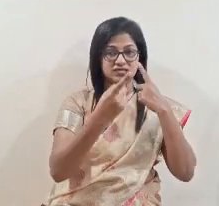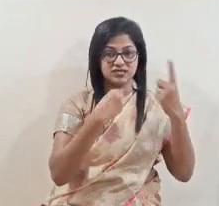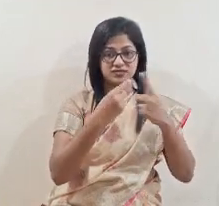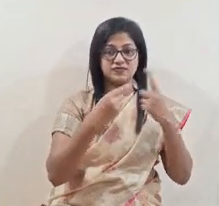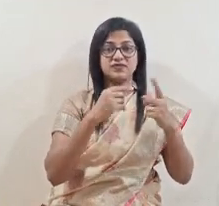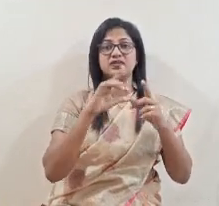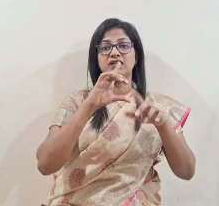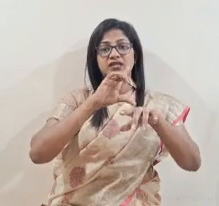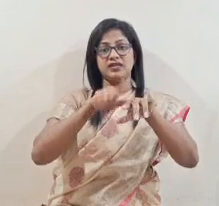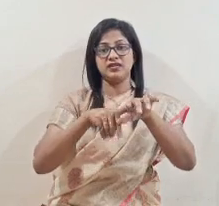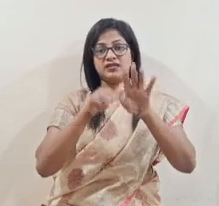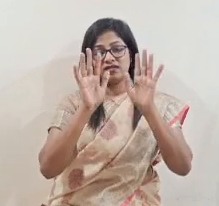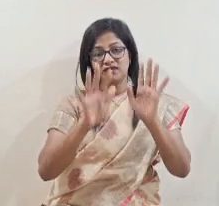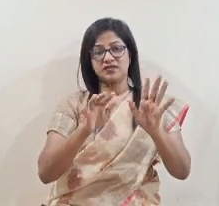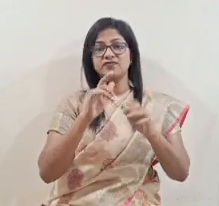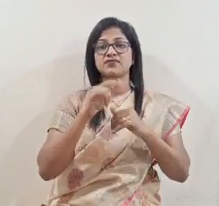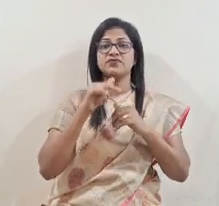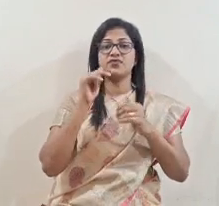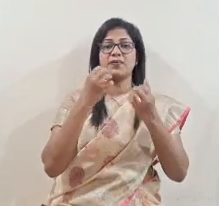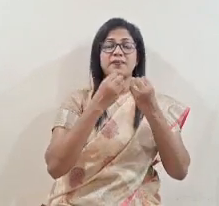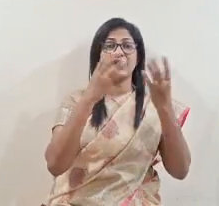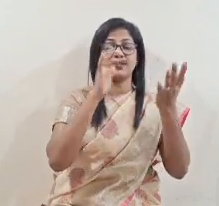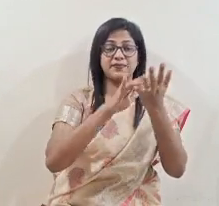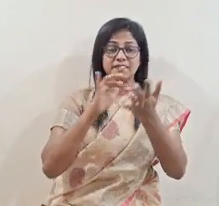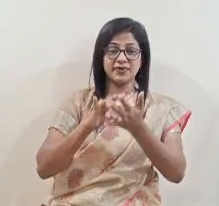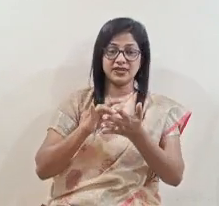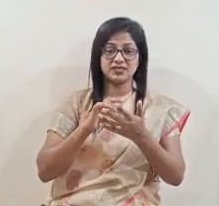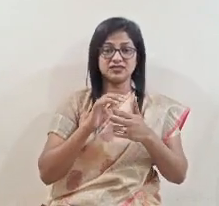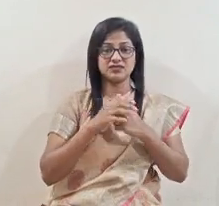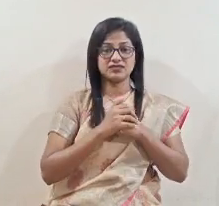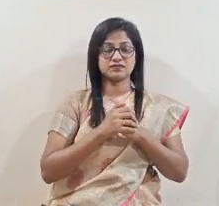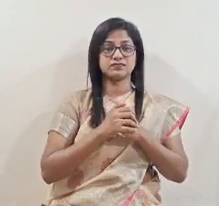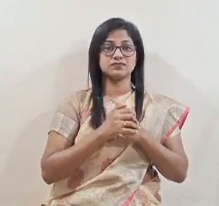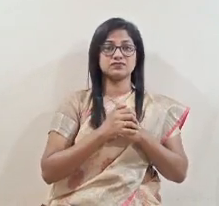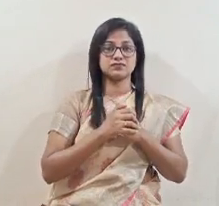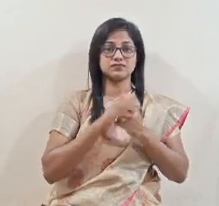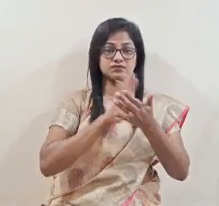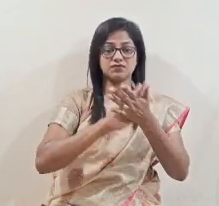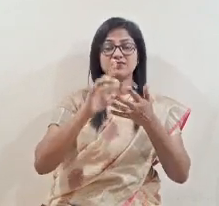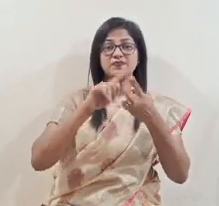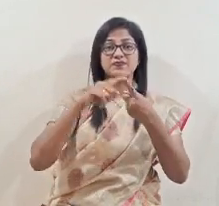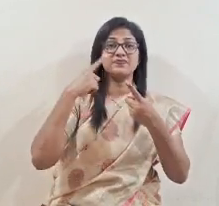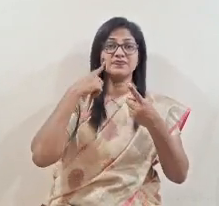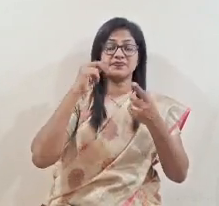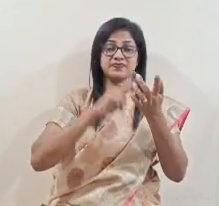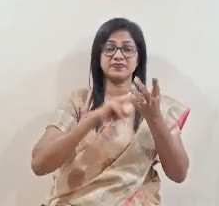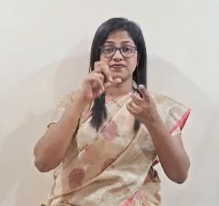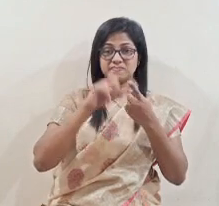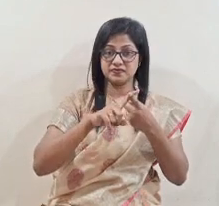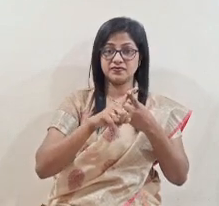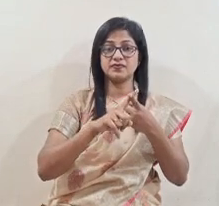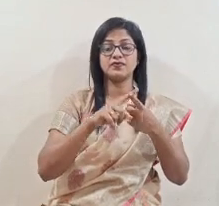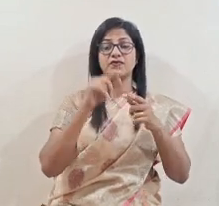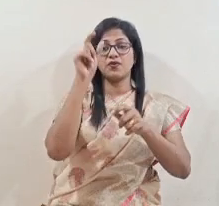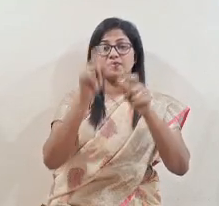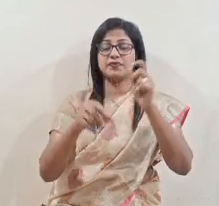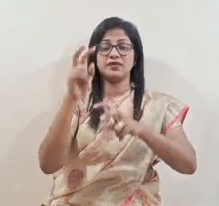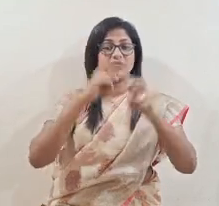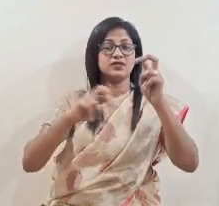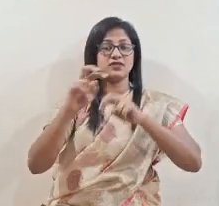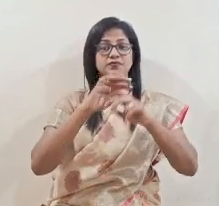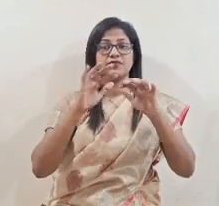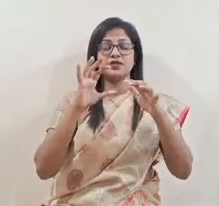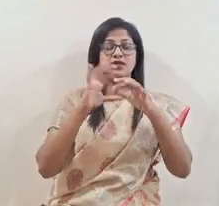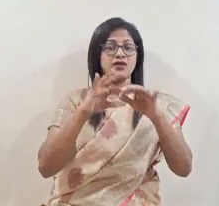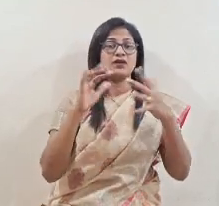public transport available, and I have to decide certain routes, design certain routes for the villages. What was the criteria